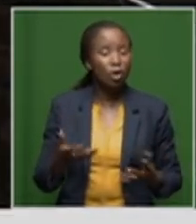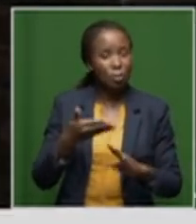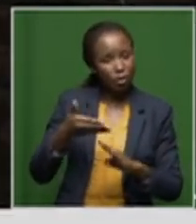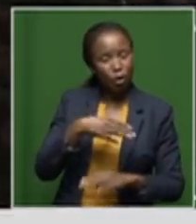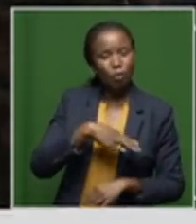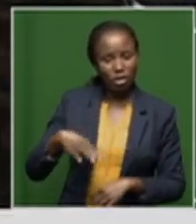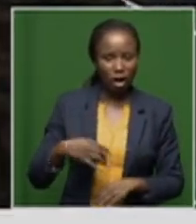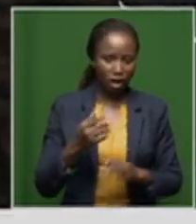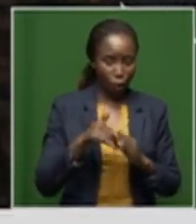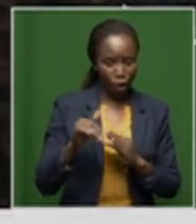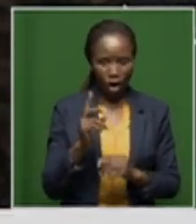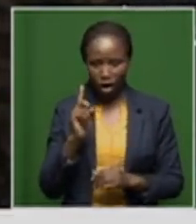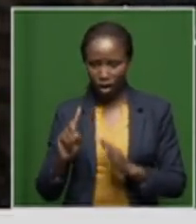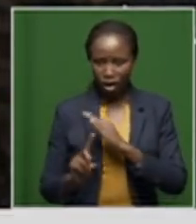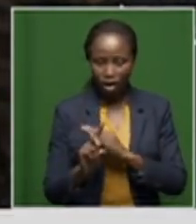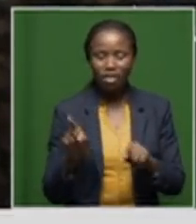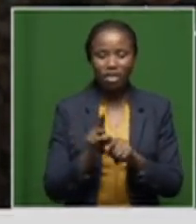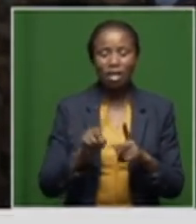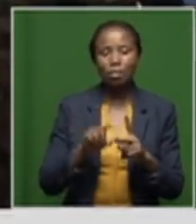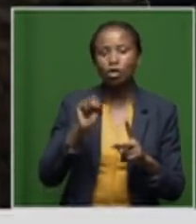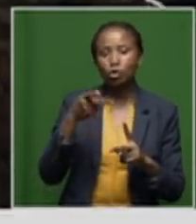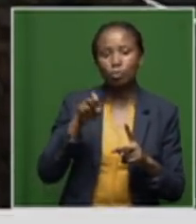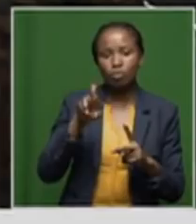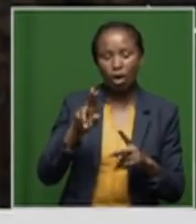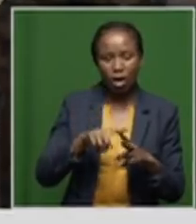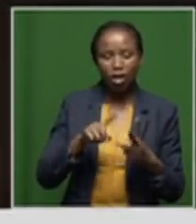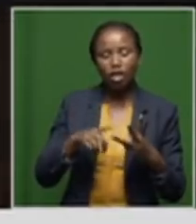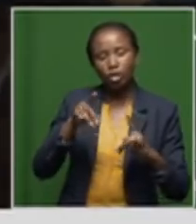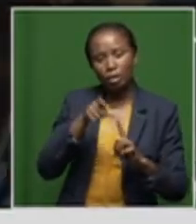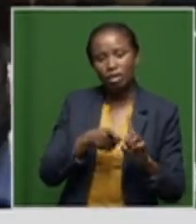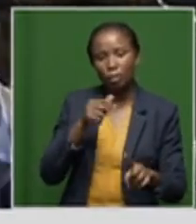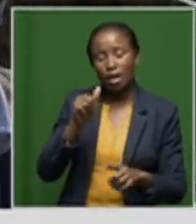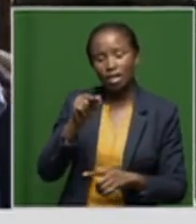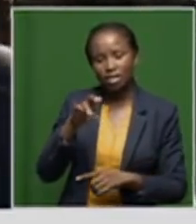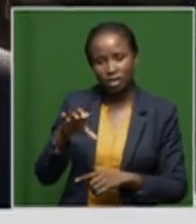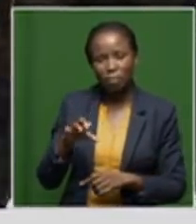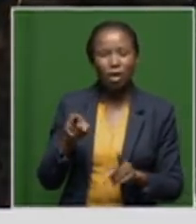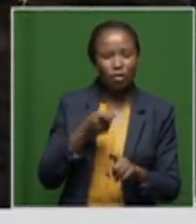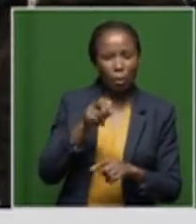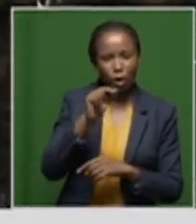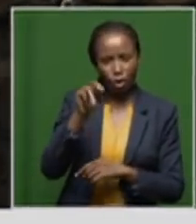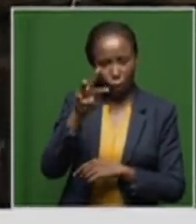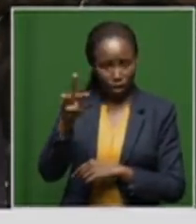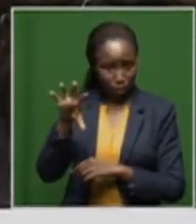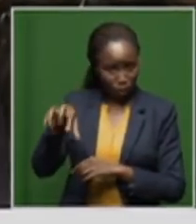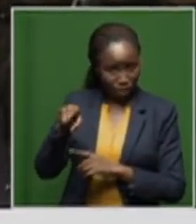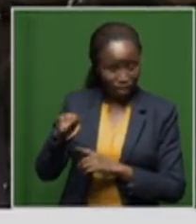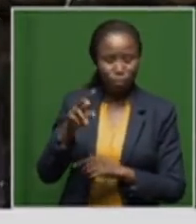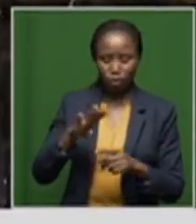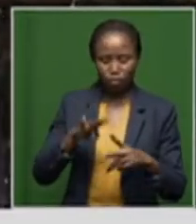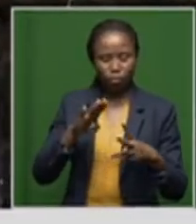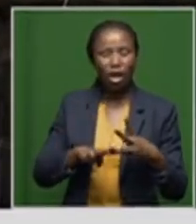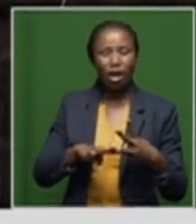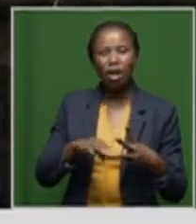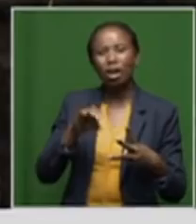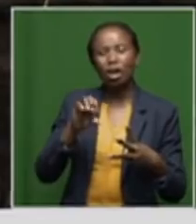former president to walk out. Supra Mwamapelo, the former provincial chairperson of the ANC within the Northwest Province. The likes of Super